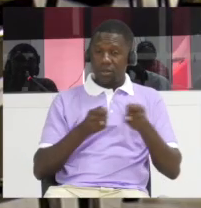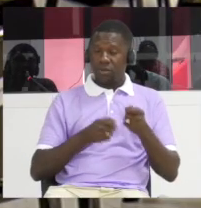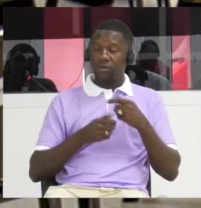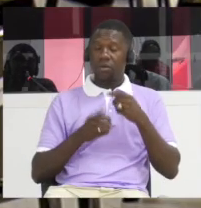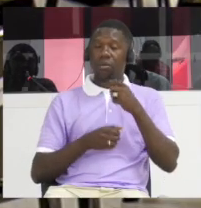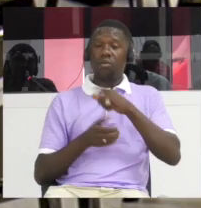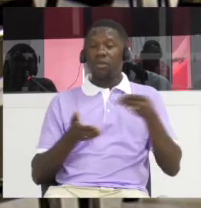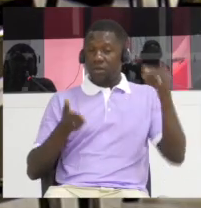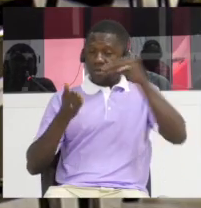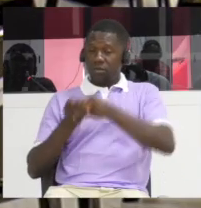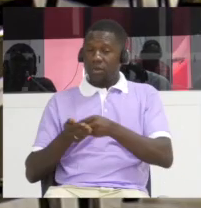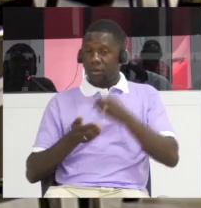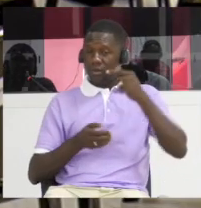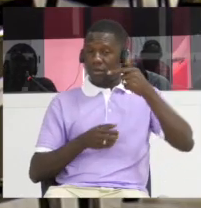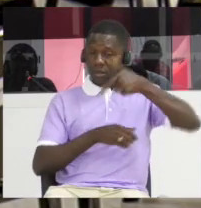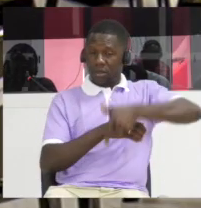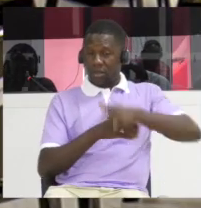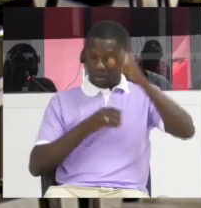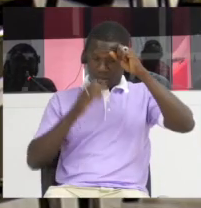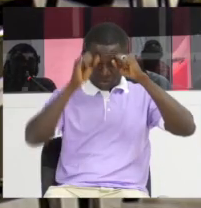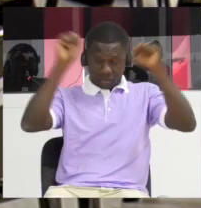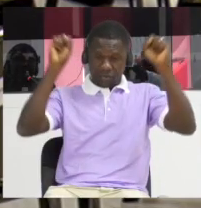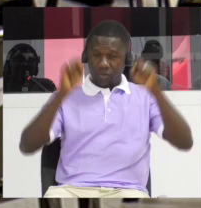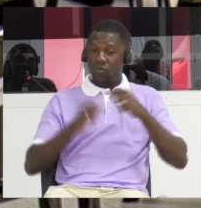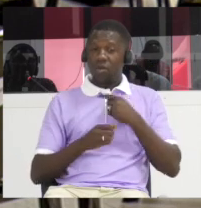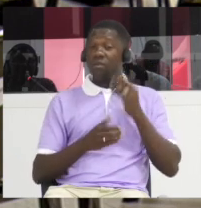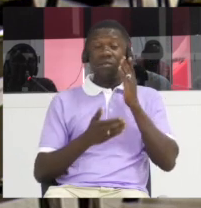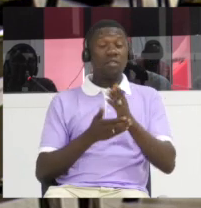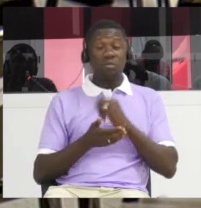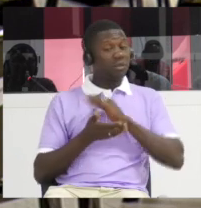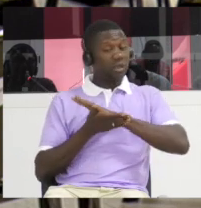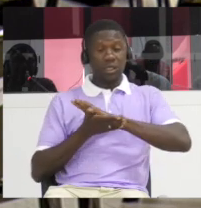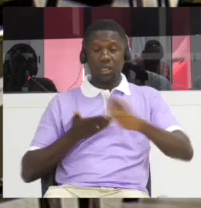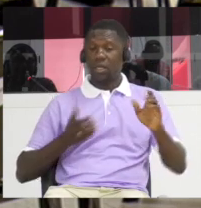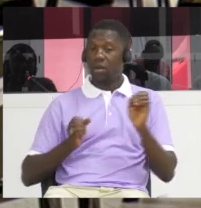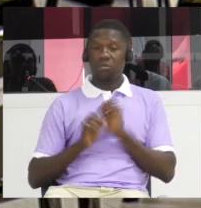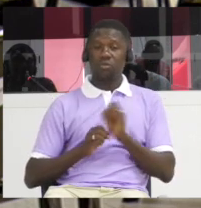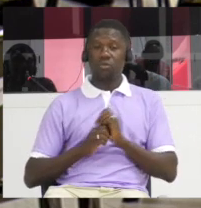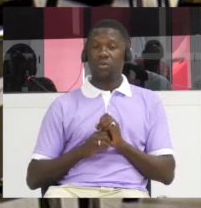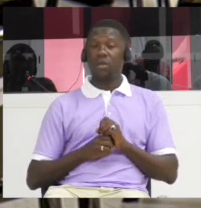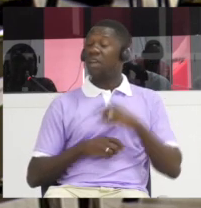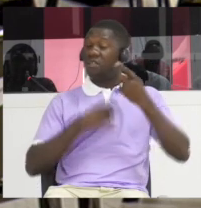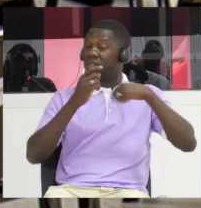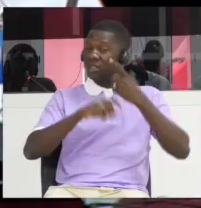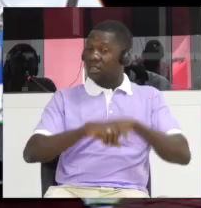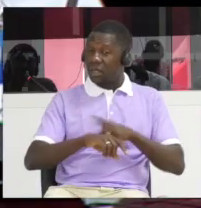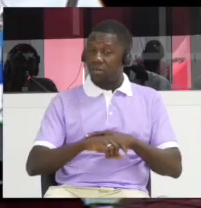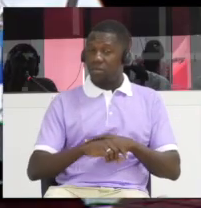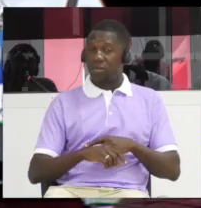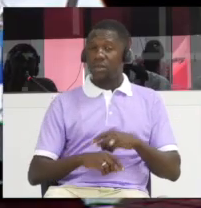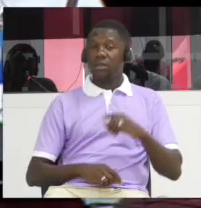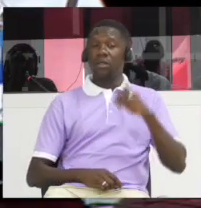resources provided by the Nigerian government were far from being transparent. Every so